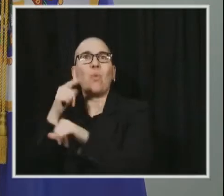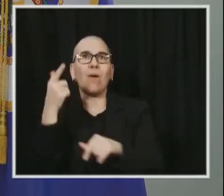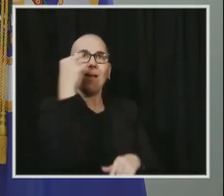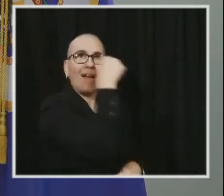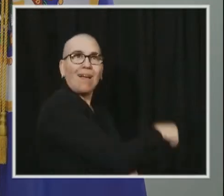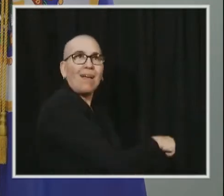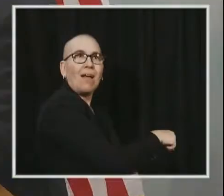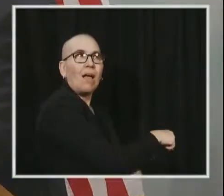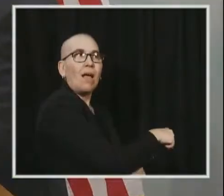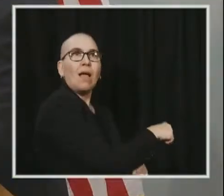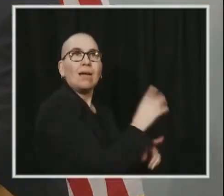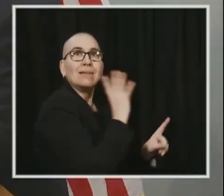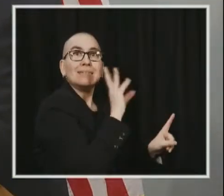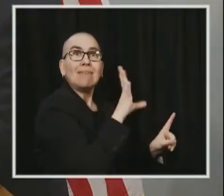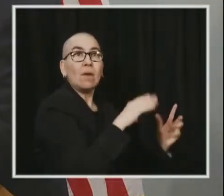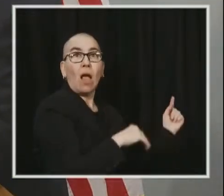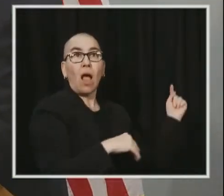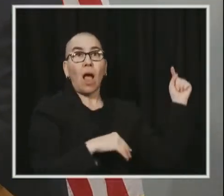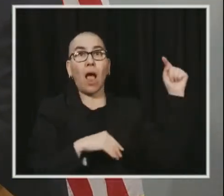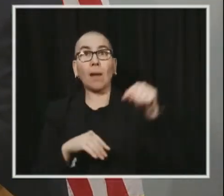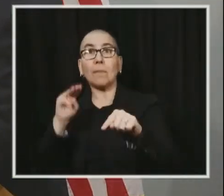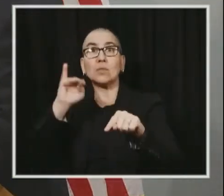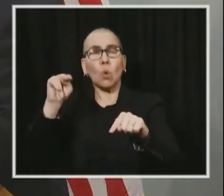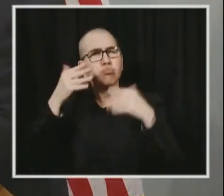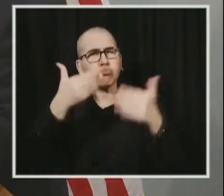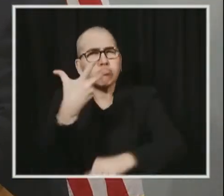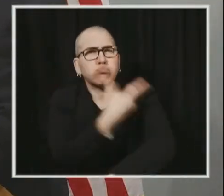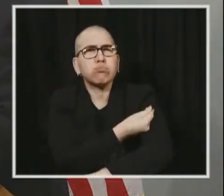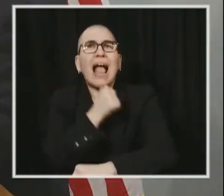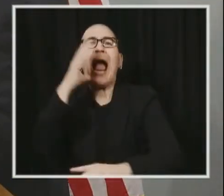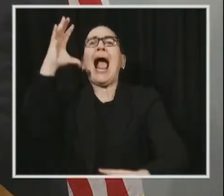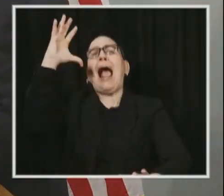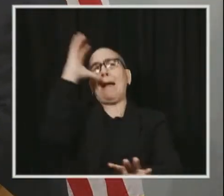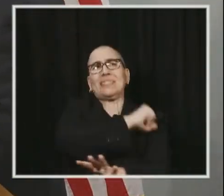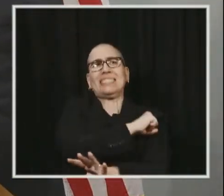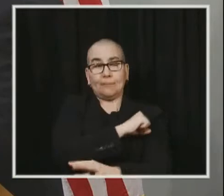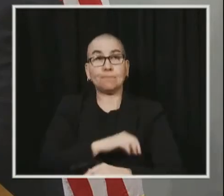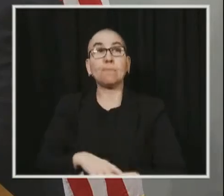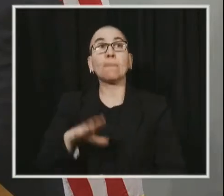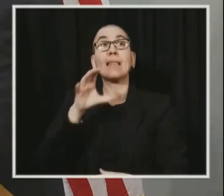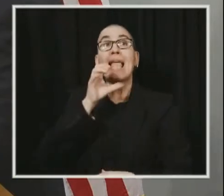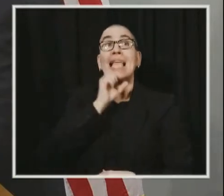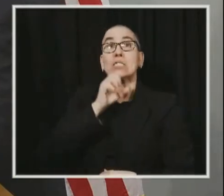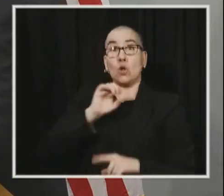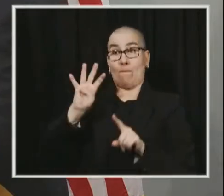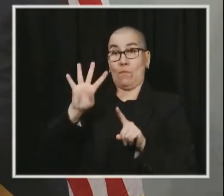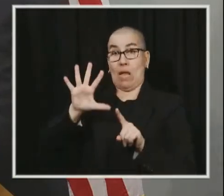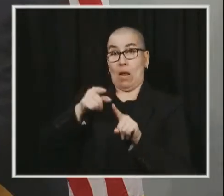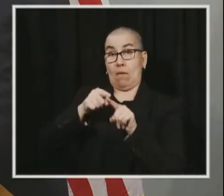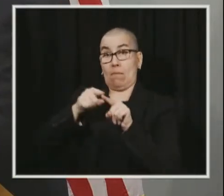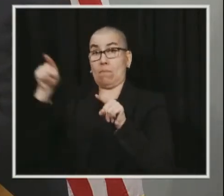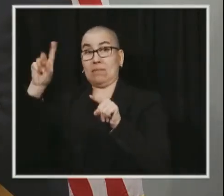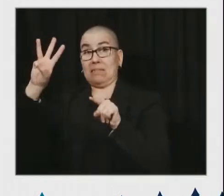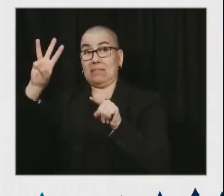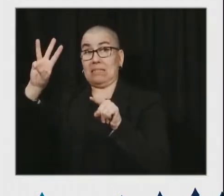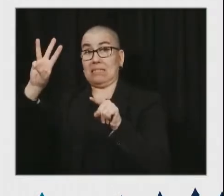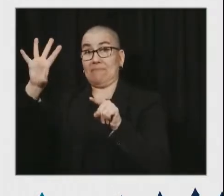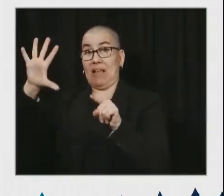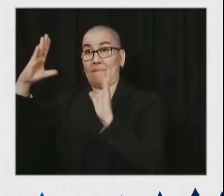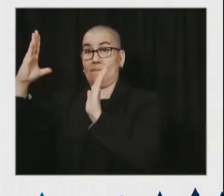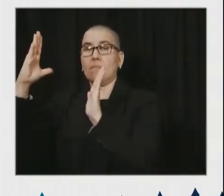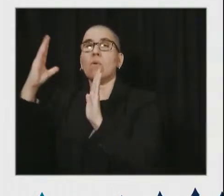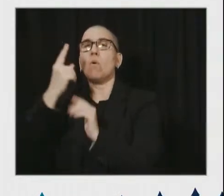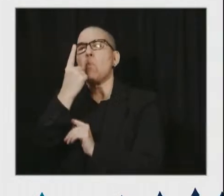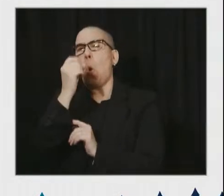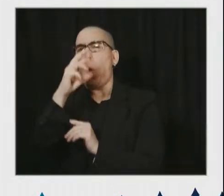above. But we're then going to move to people 45 to 64 with one or more health conditions. Commissioner Malcolm will take you through a little bit of this.